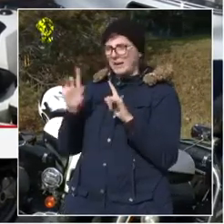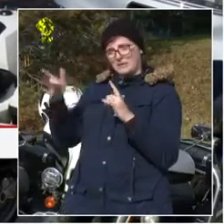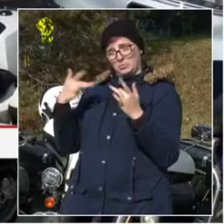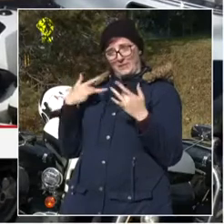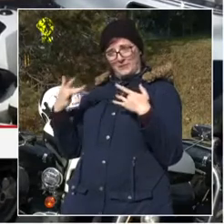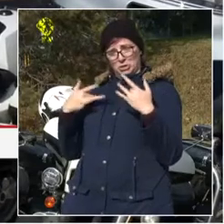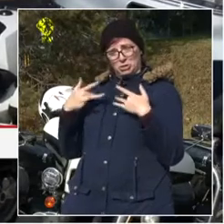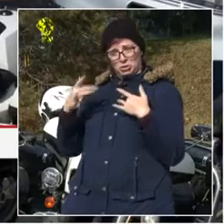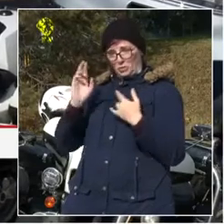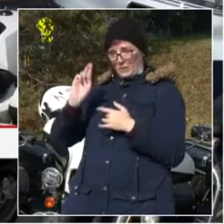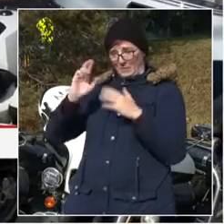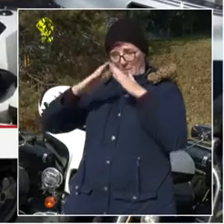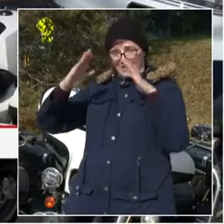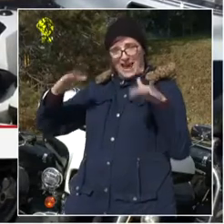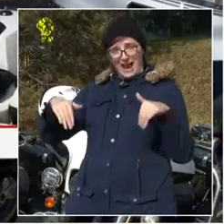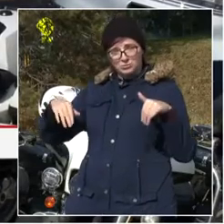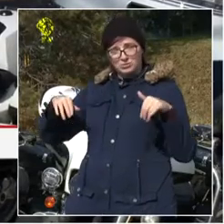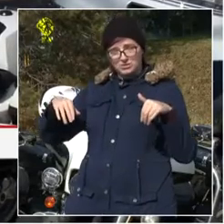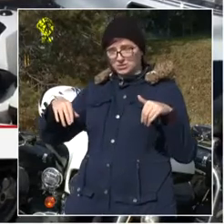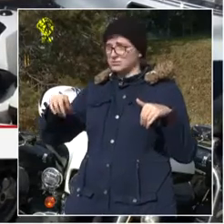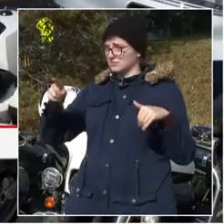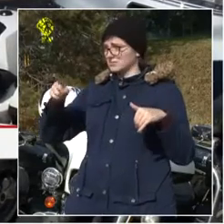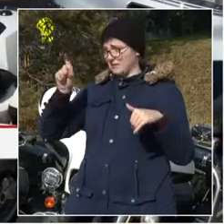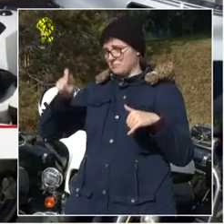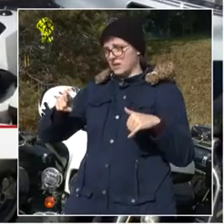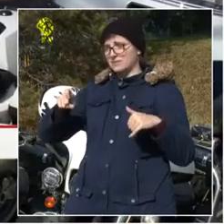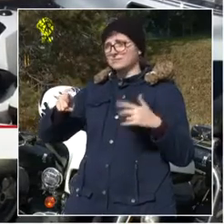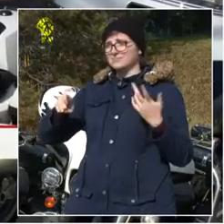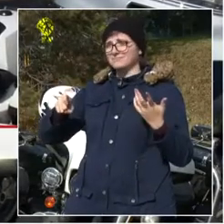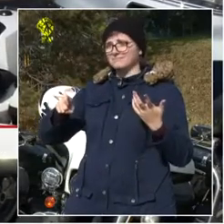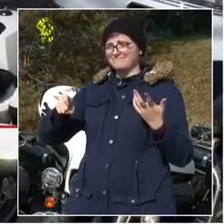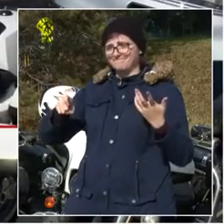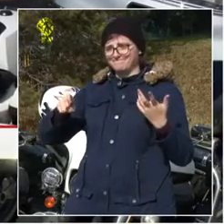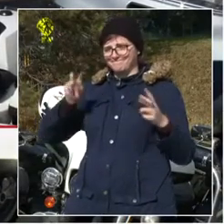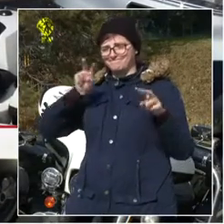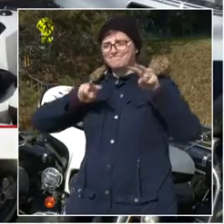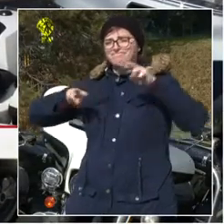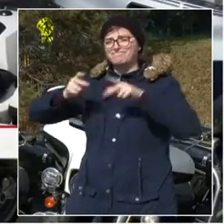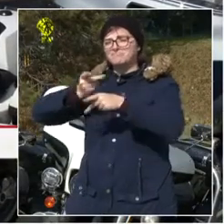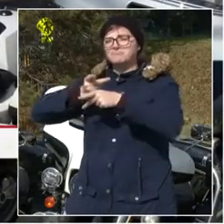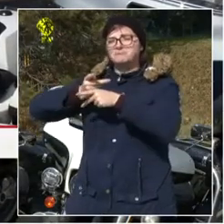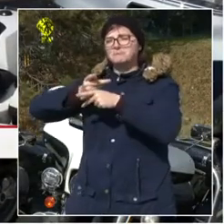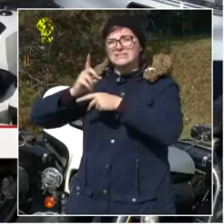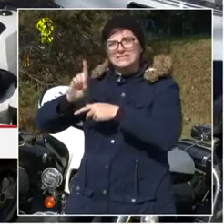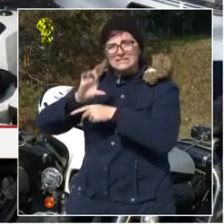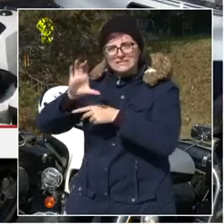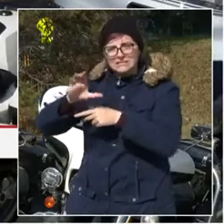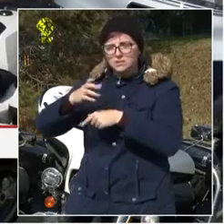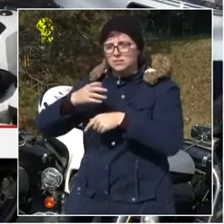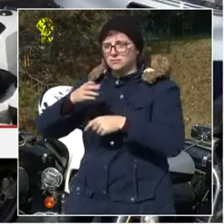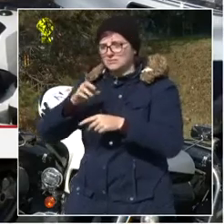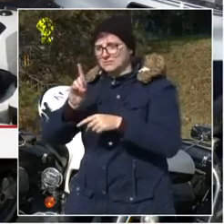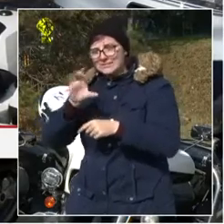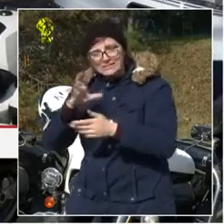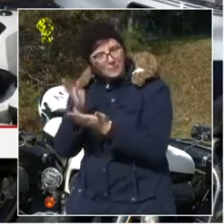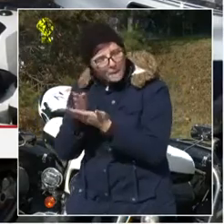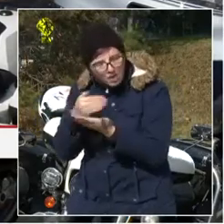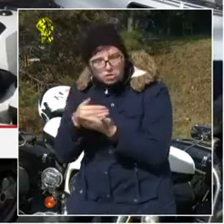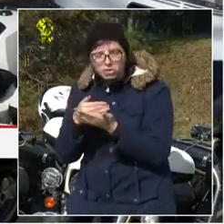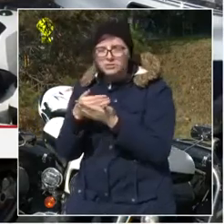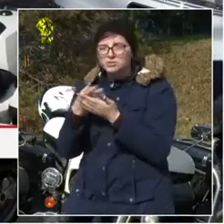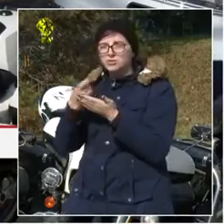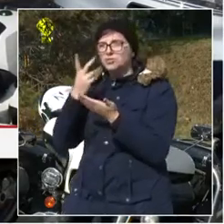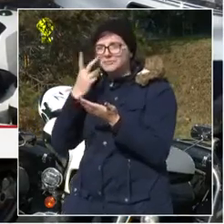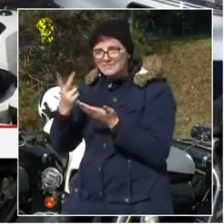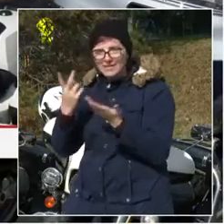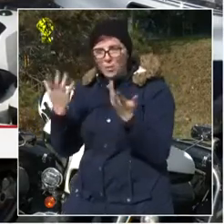House that has to, has oversight over the district, has oversight over the budget, and we've